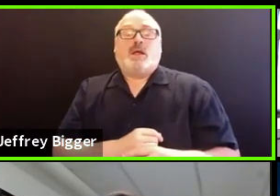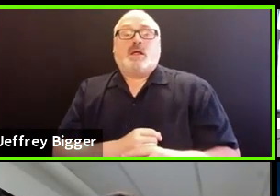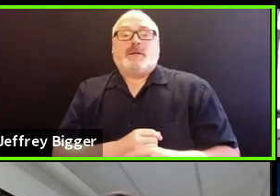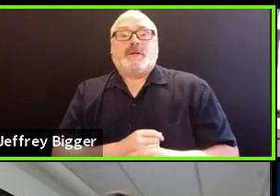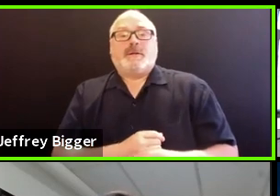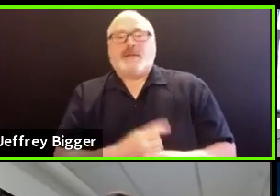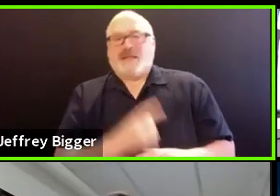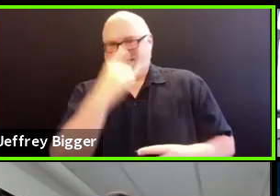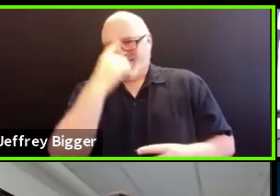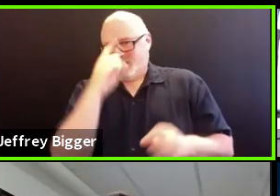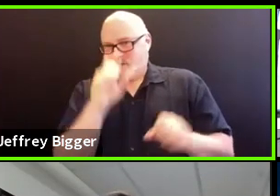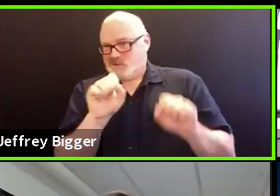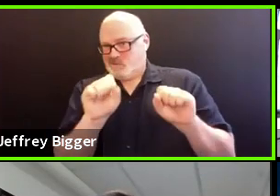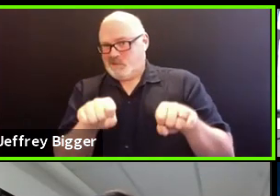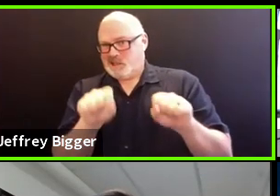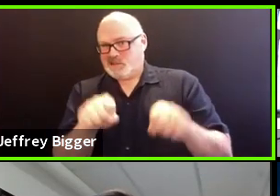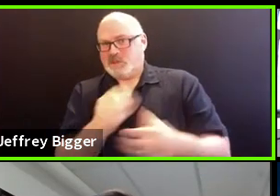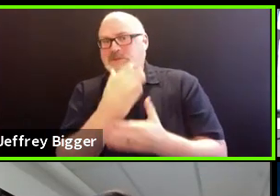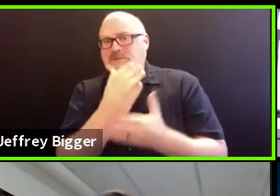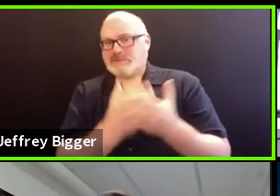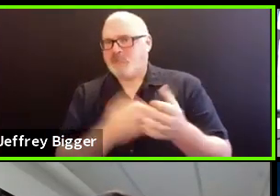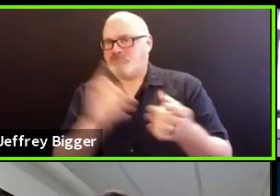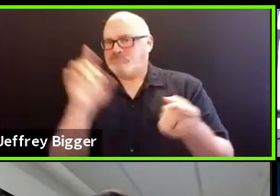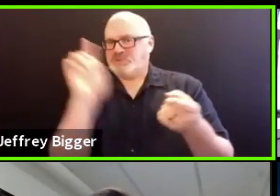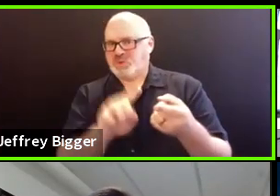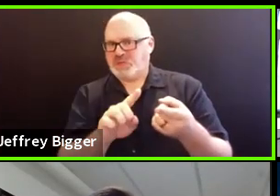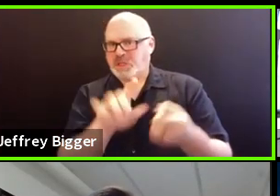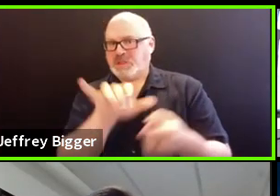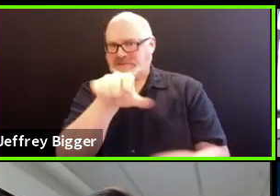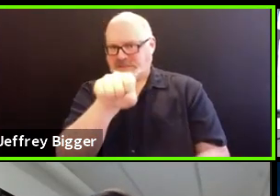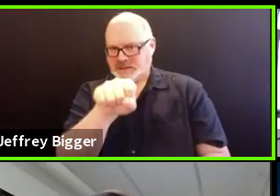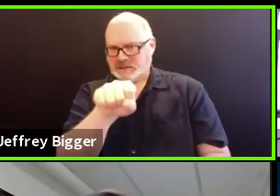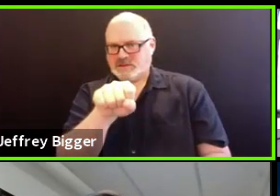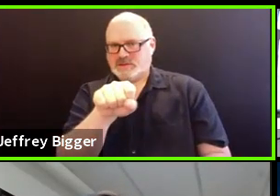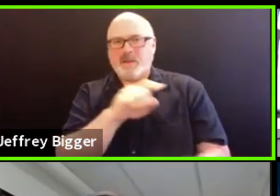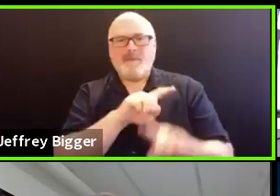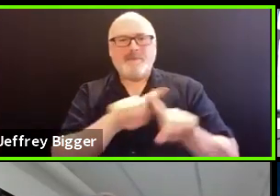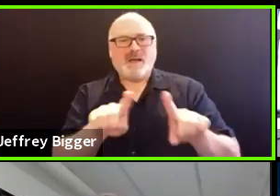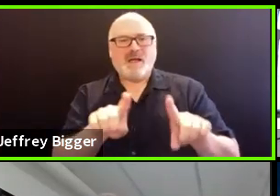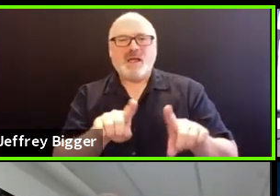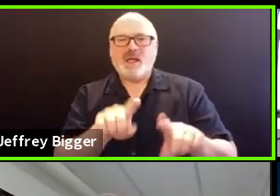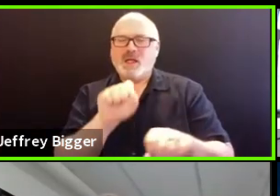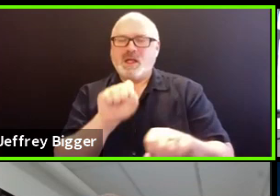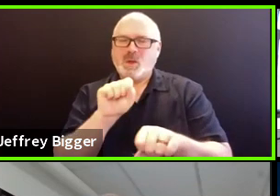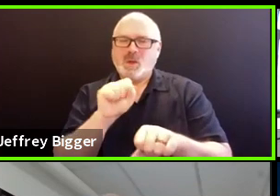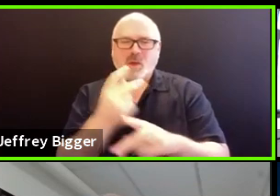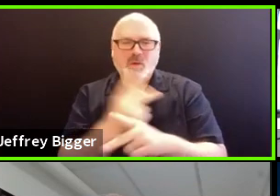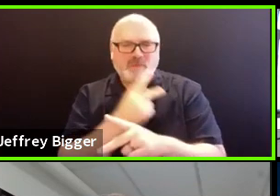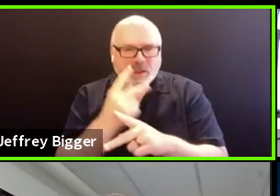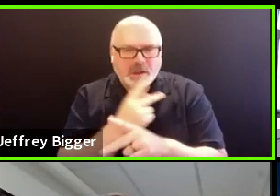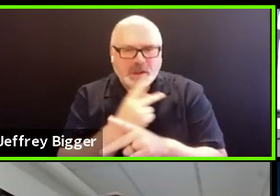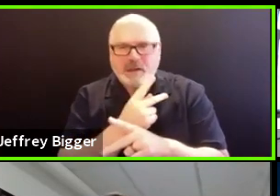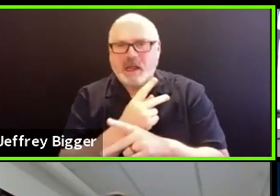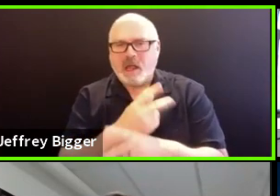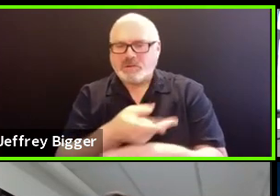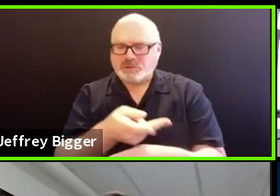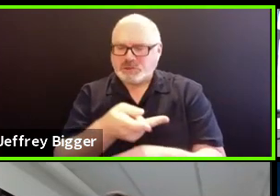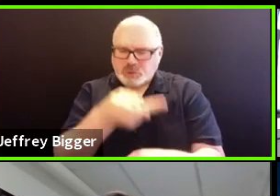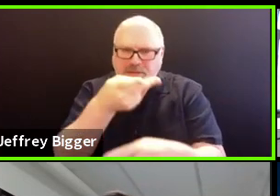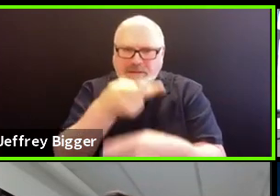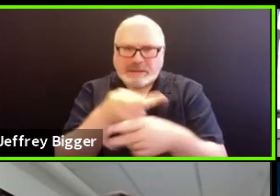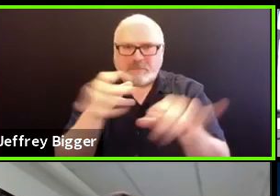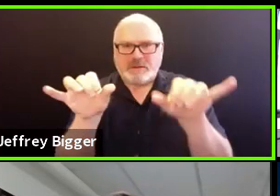I think it's possible that some will go down. That is correct, but we're really working under the assumption that we'll keep the class sizes the